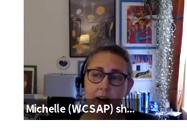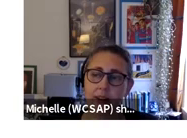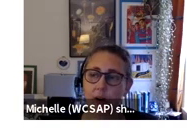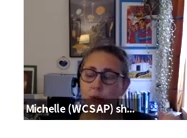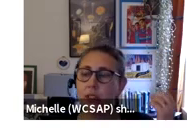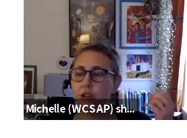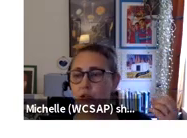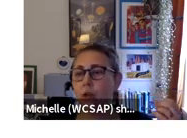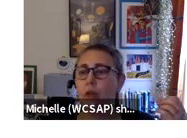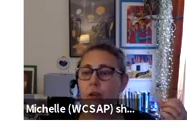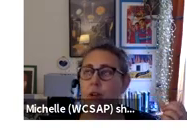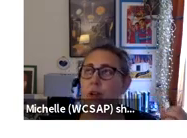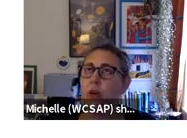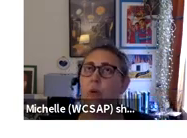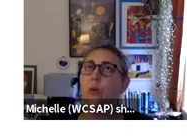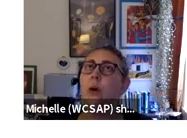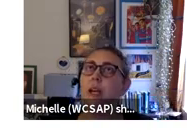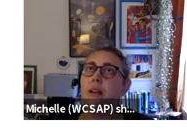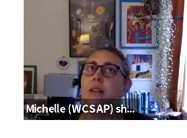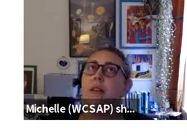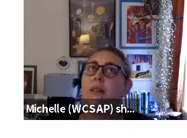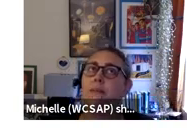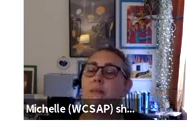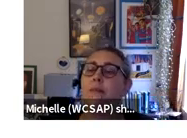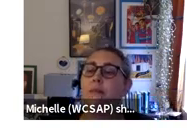know, parents really struggle